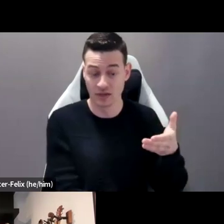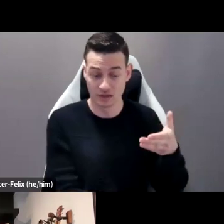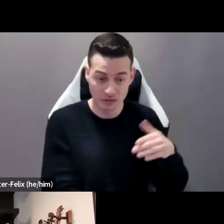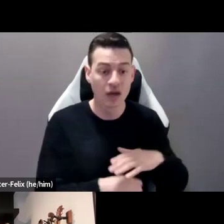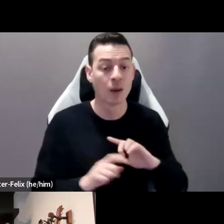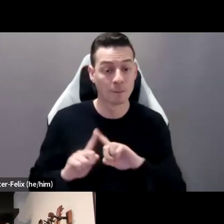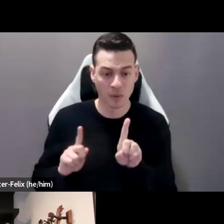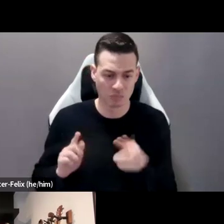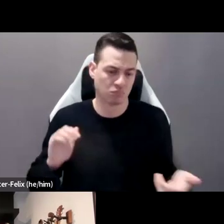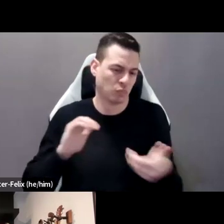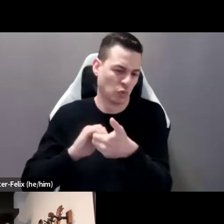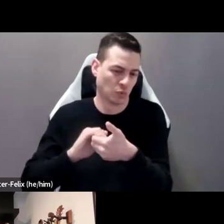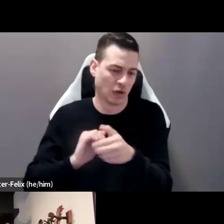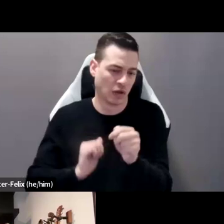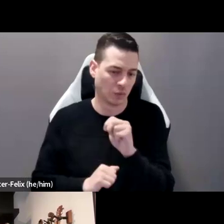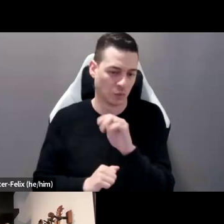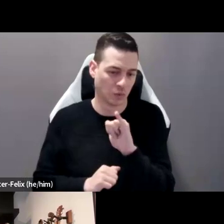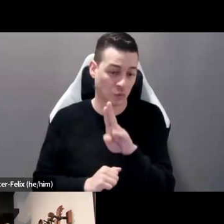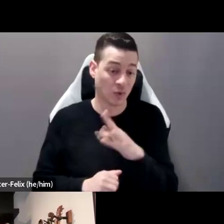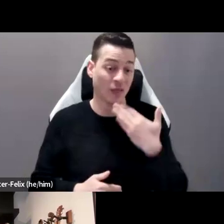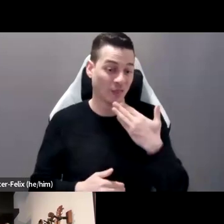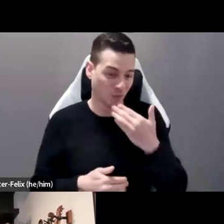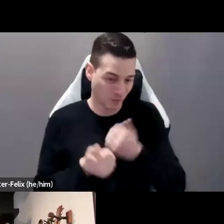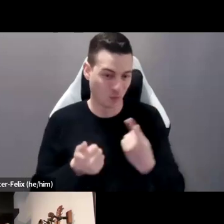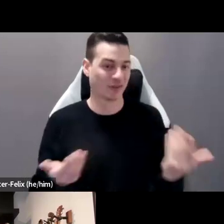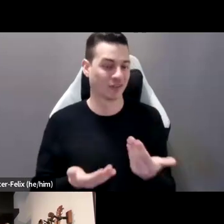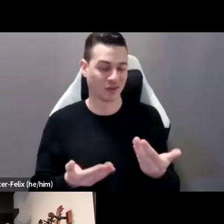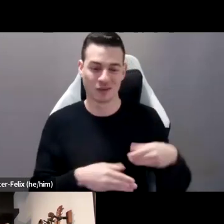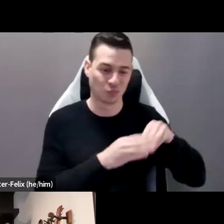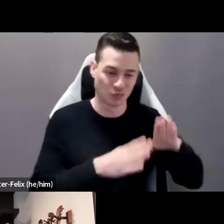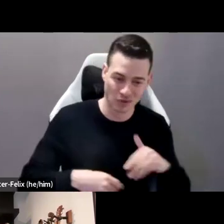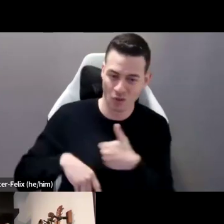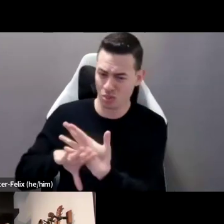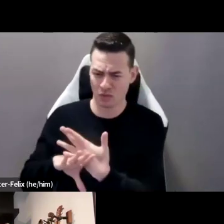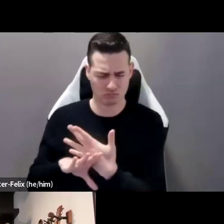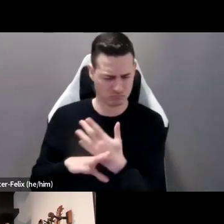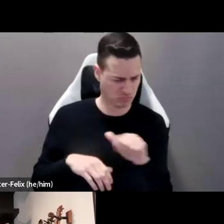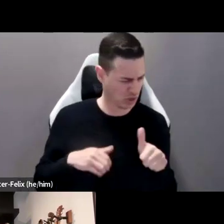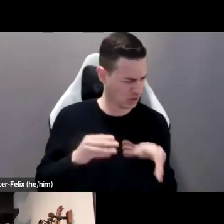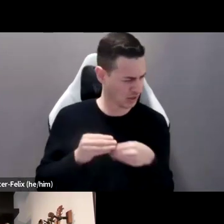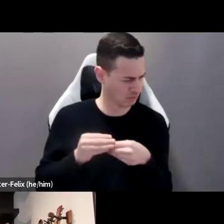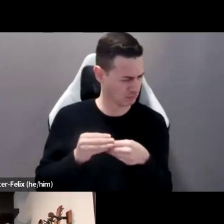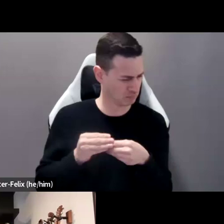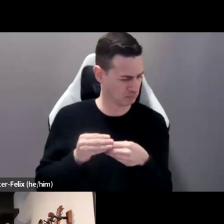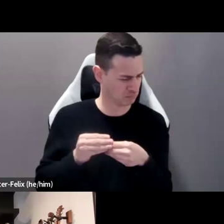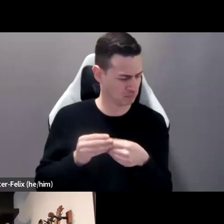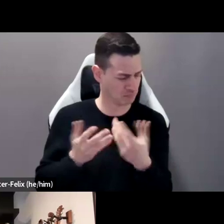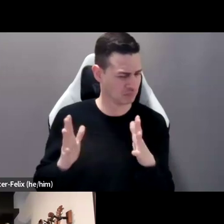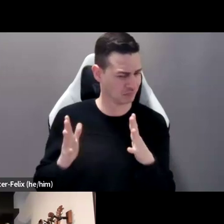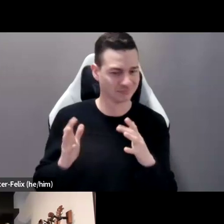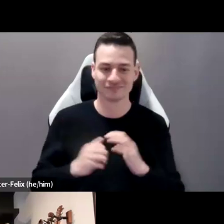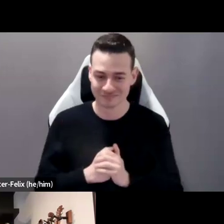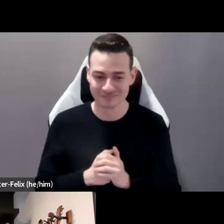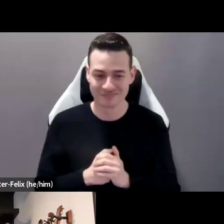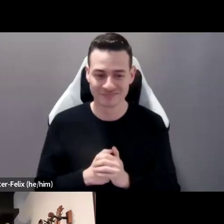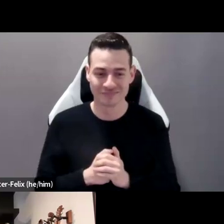here. Thanks for everyone being here in person and online. And what else? Oh, that's it. Yes.